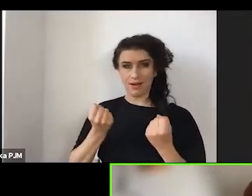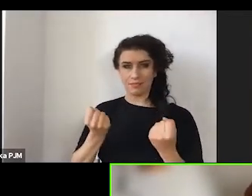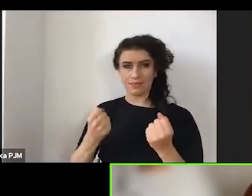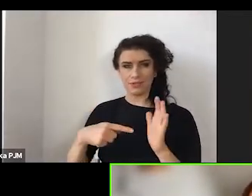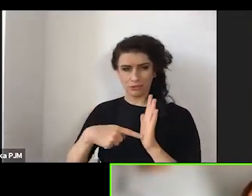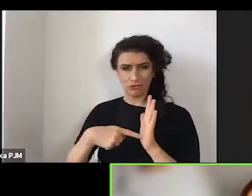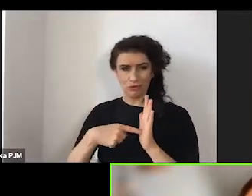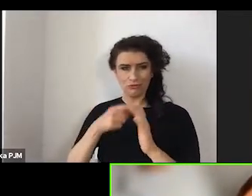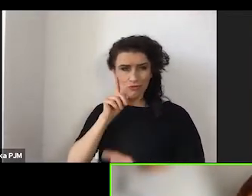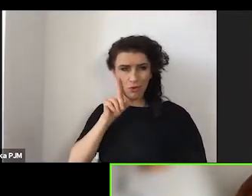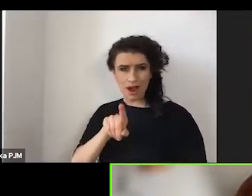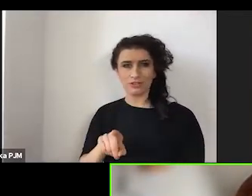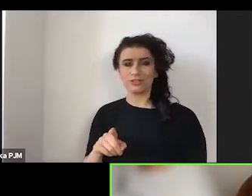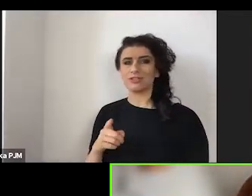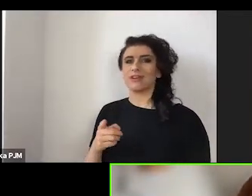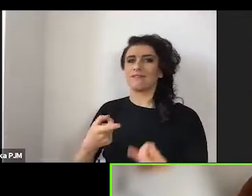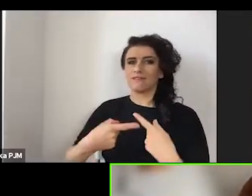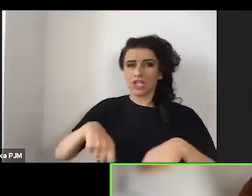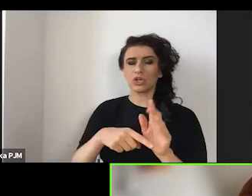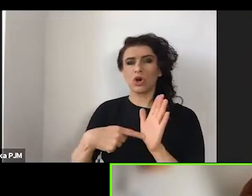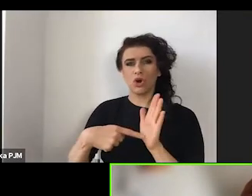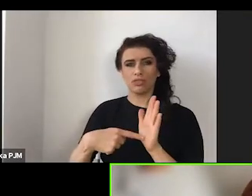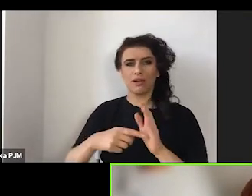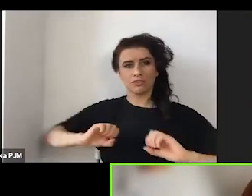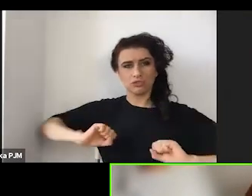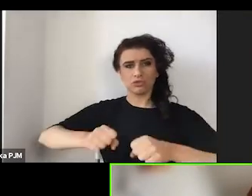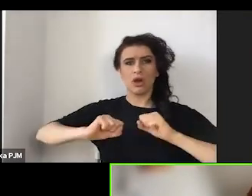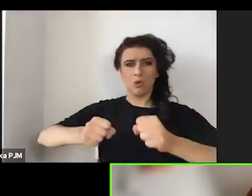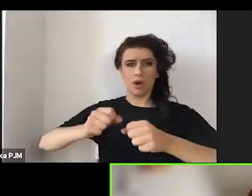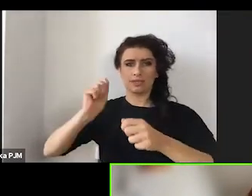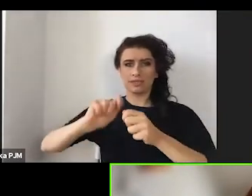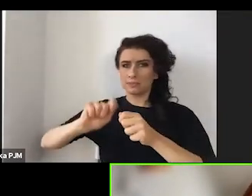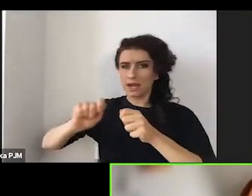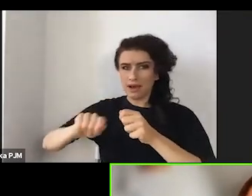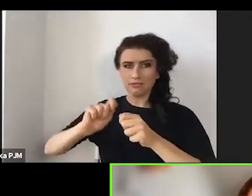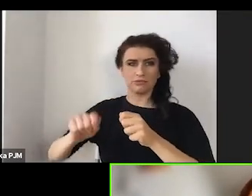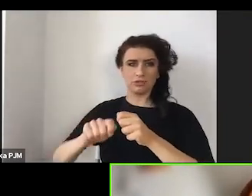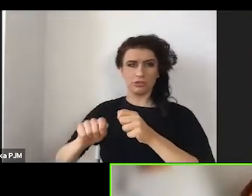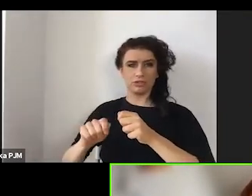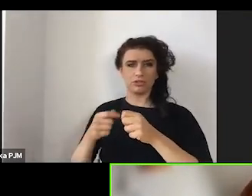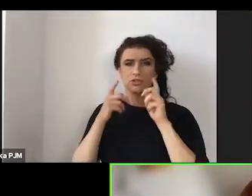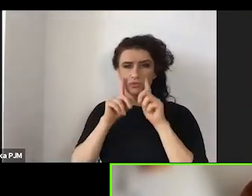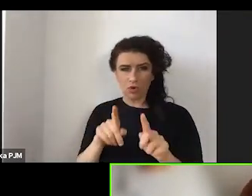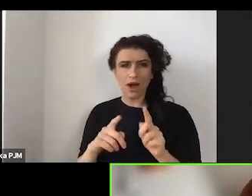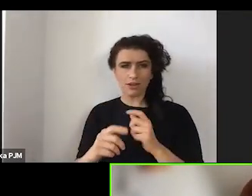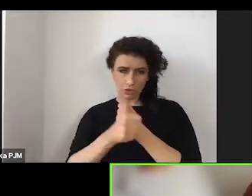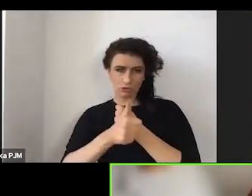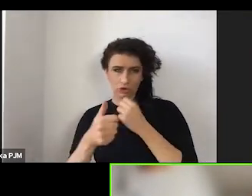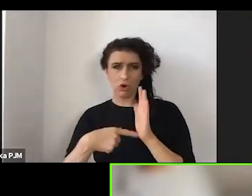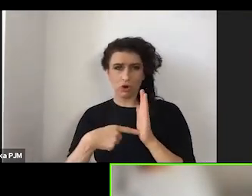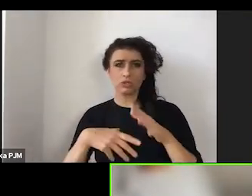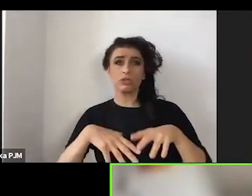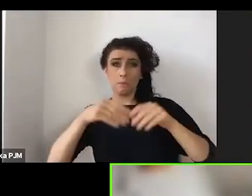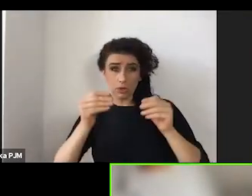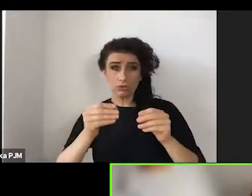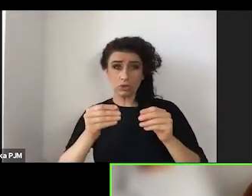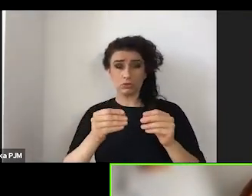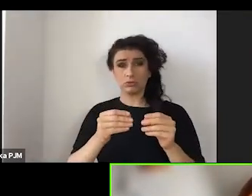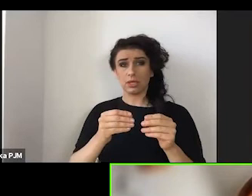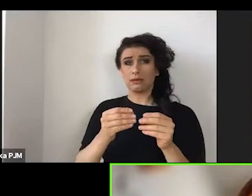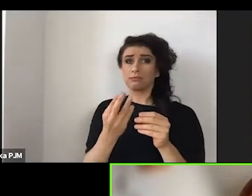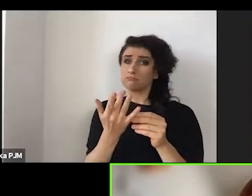abused, and how many femicides we have this year, and blah, blah, blah. So mentioning again these